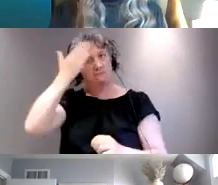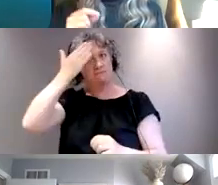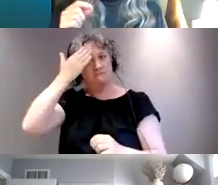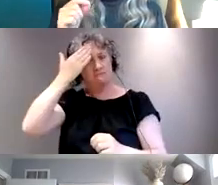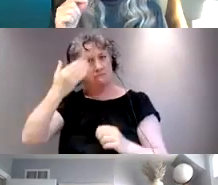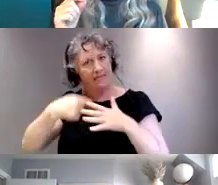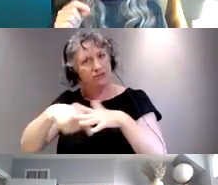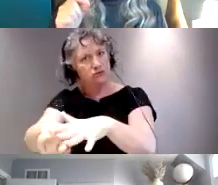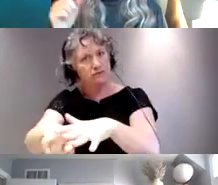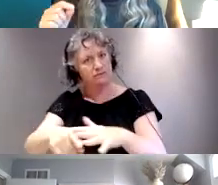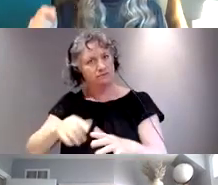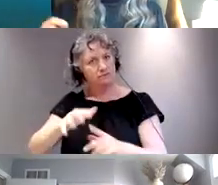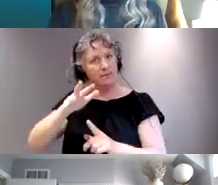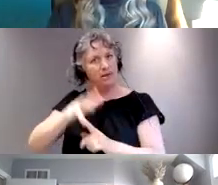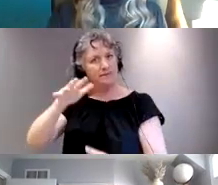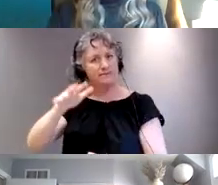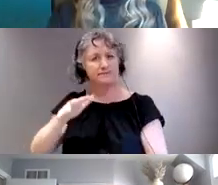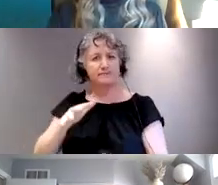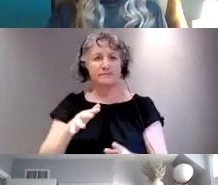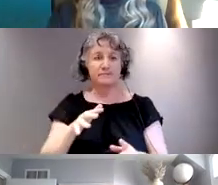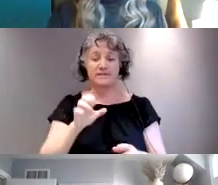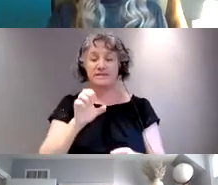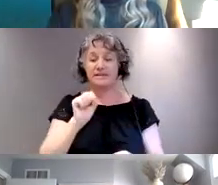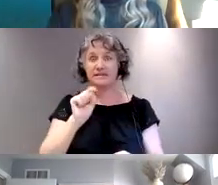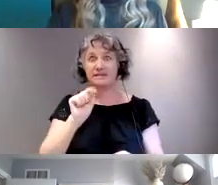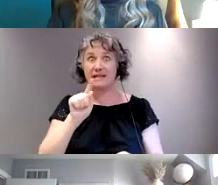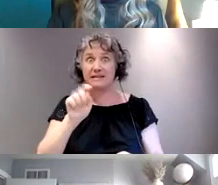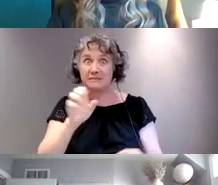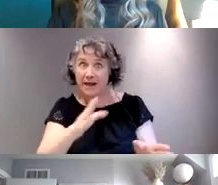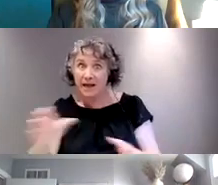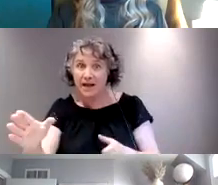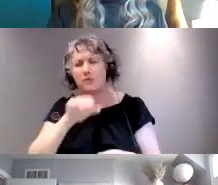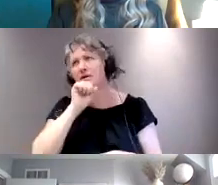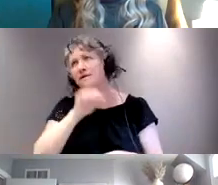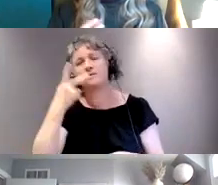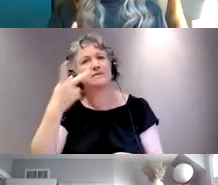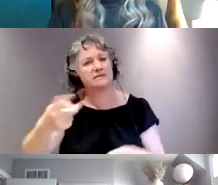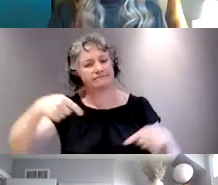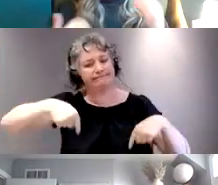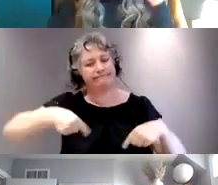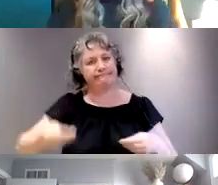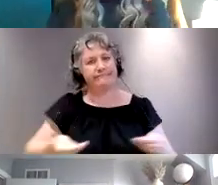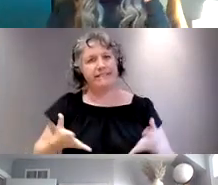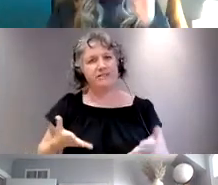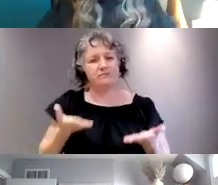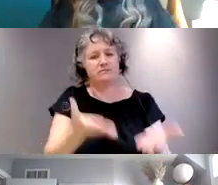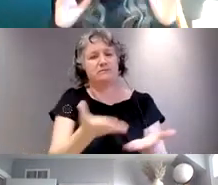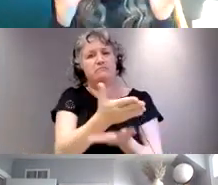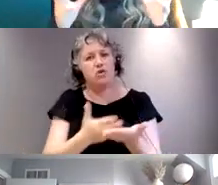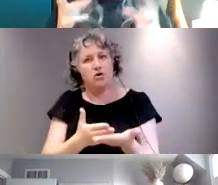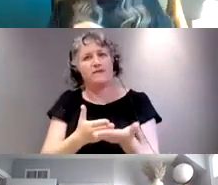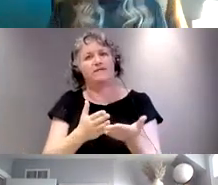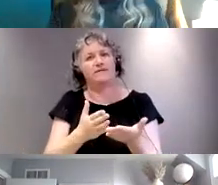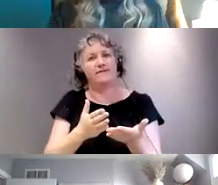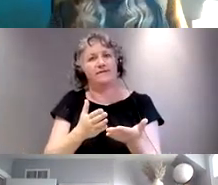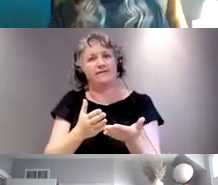of estate planning, I would love to see it. So with those lawyers that are working with a client to create their plan, and they